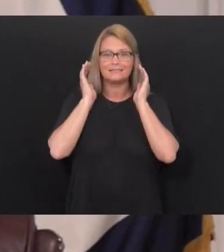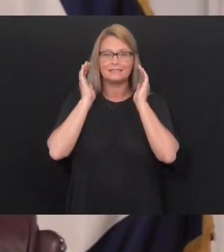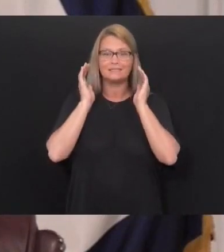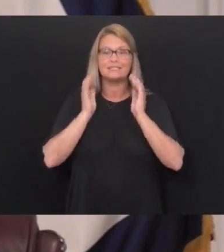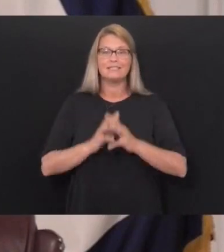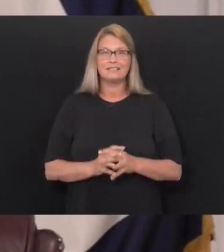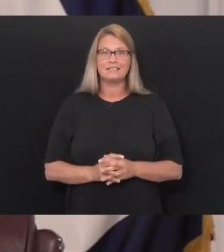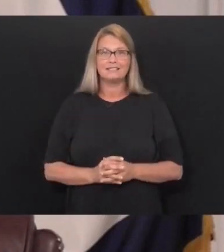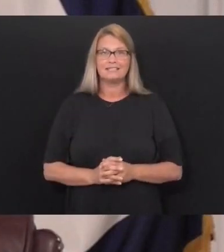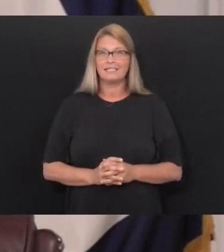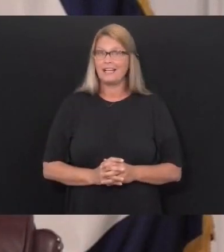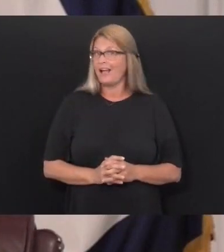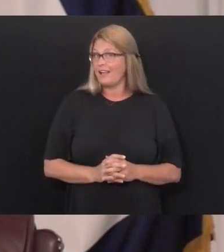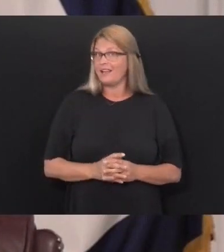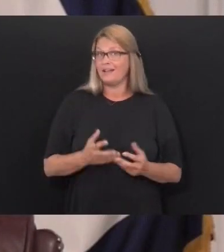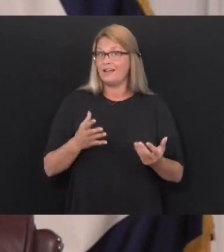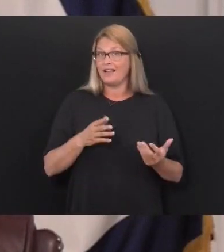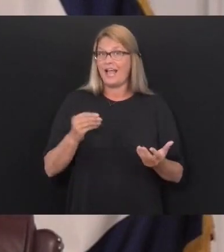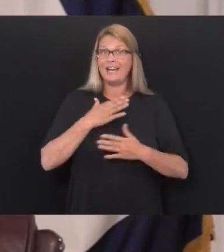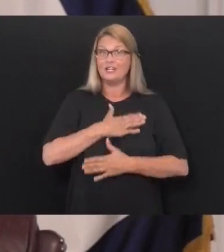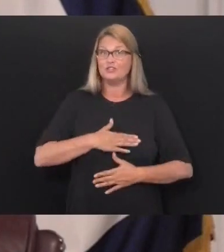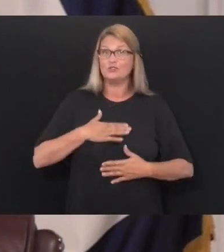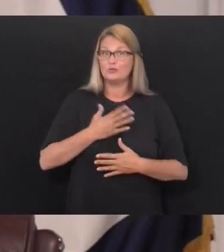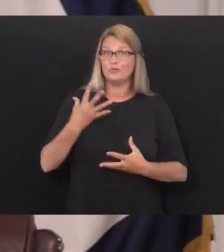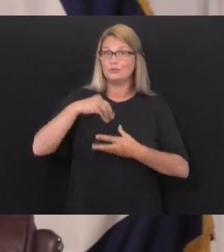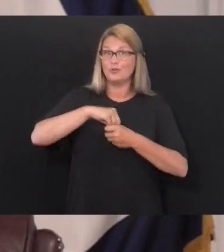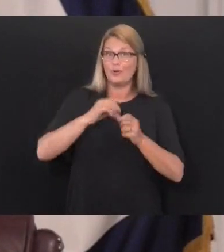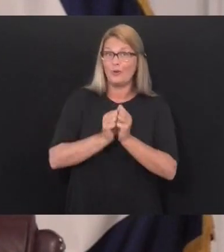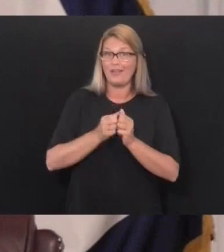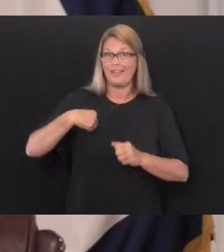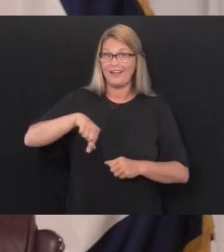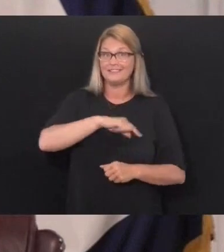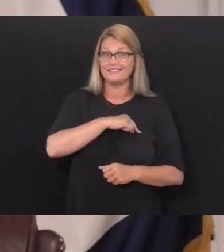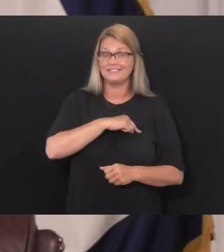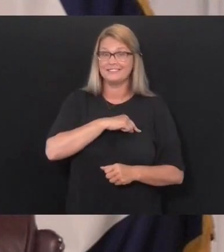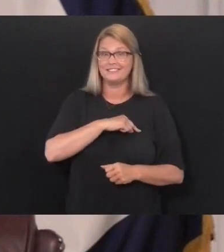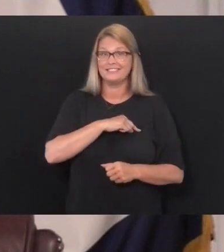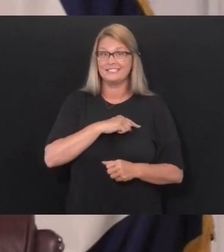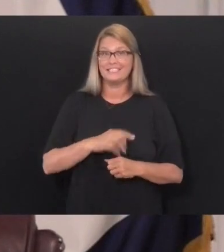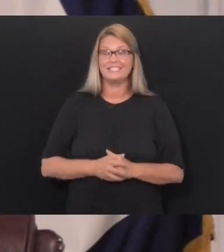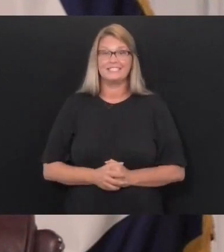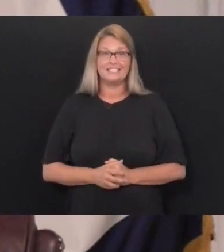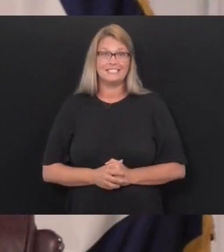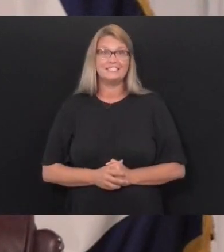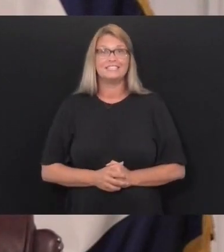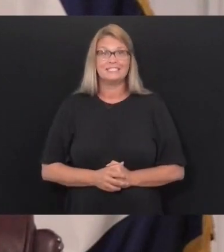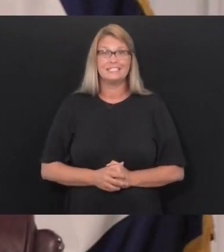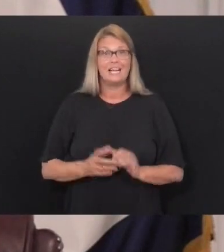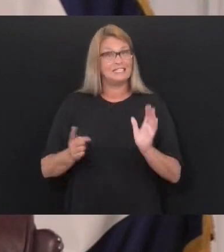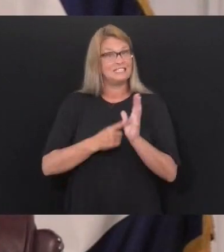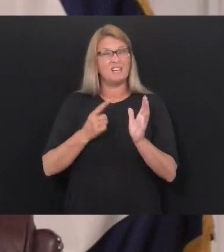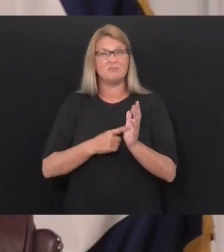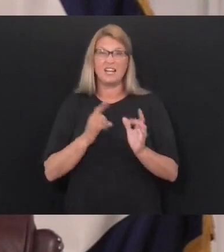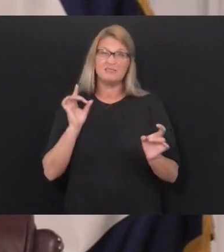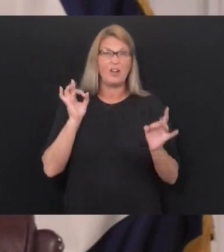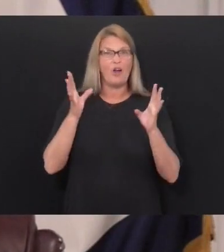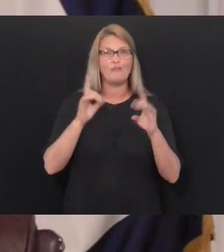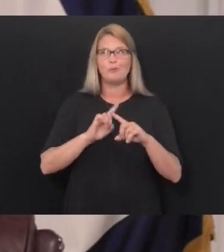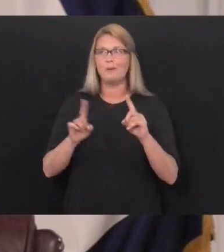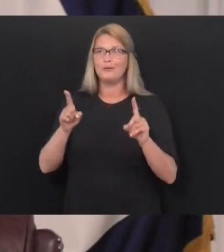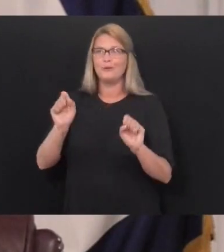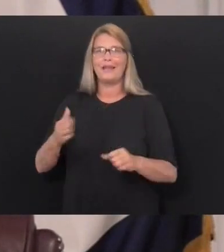preemptively closed over the weekend. With that being said, does decisions by businesses being proactive in this, does